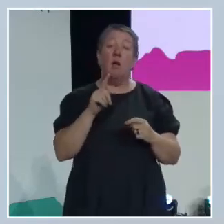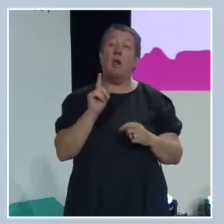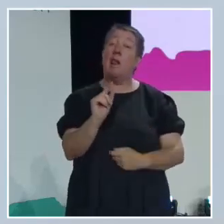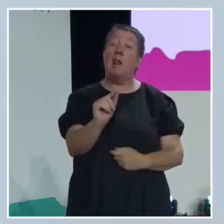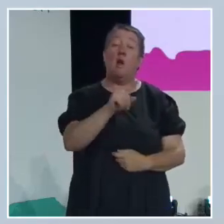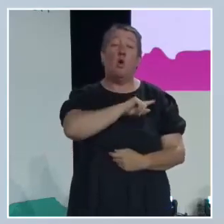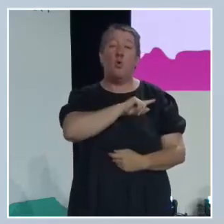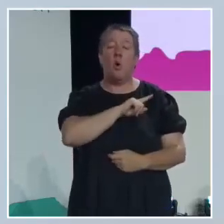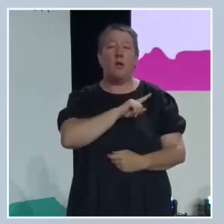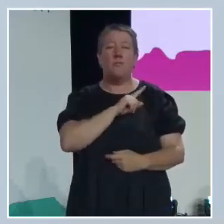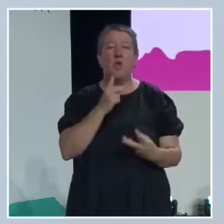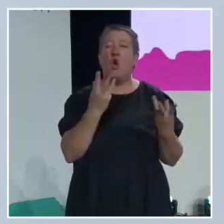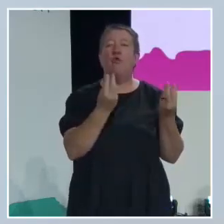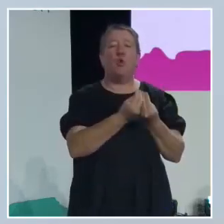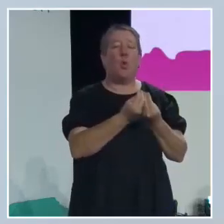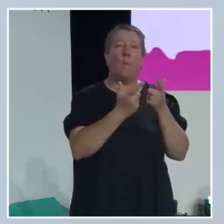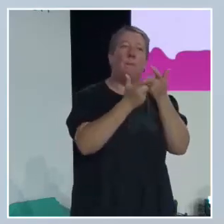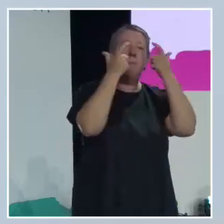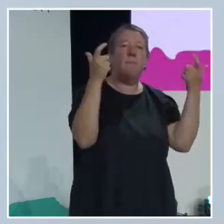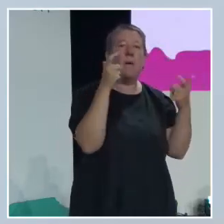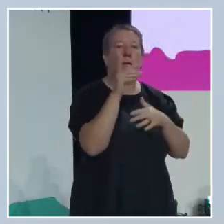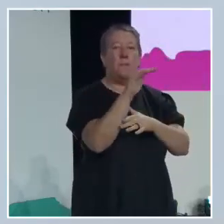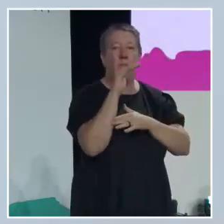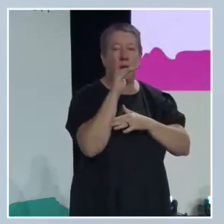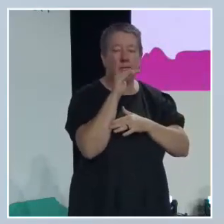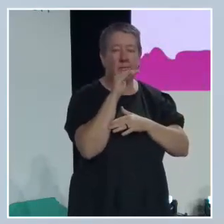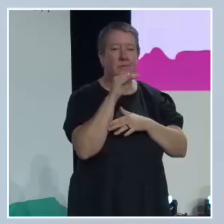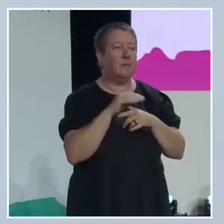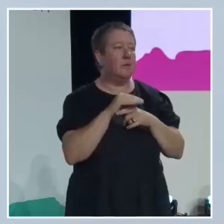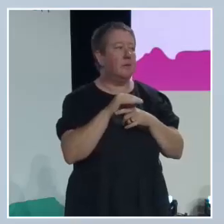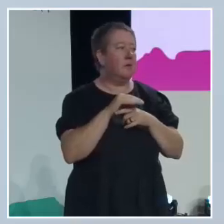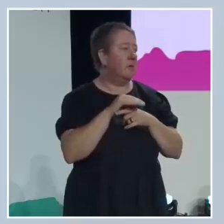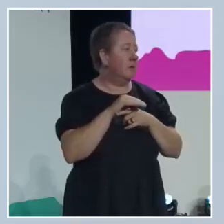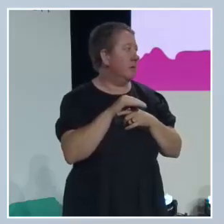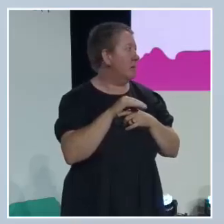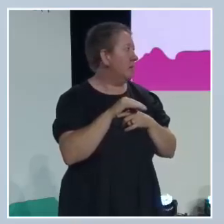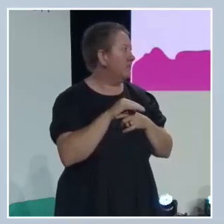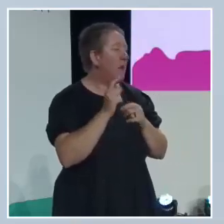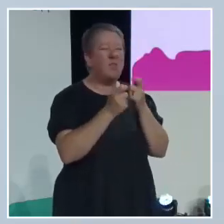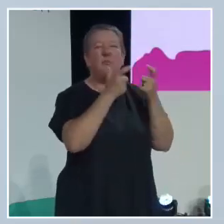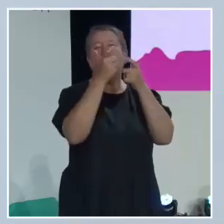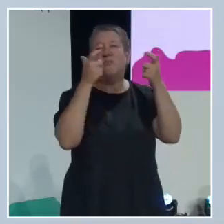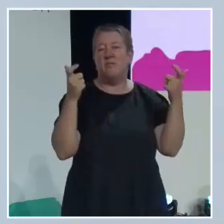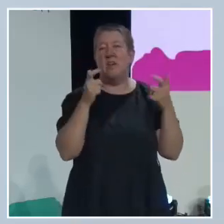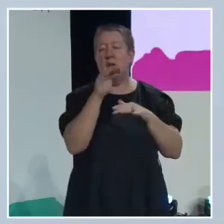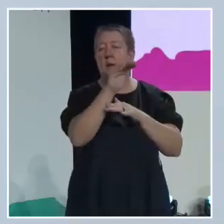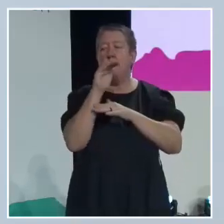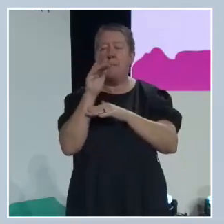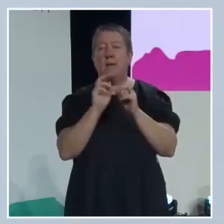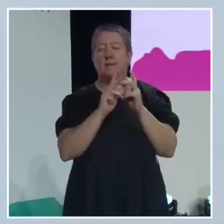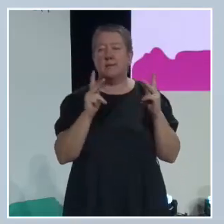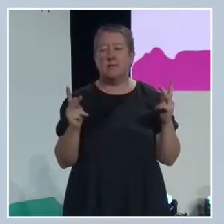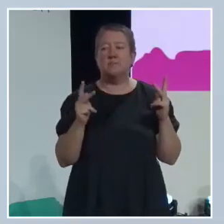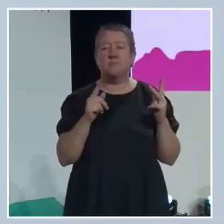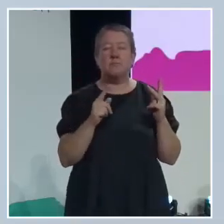only very few mega banks, like China Development Bank, China Exim Bank, and those big ones. This China Development Bank